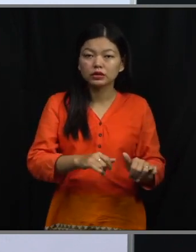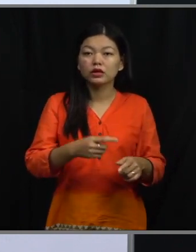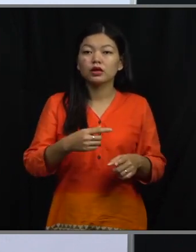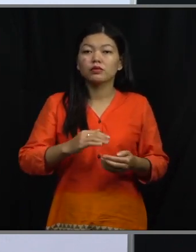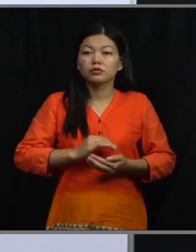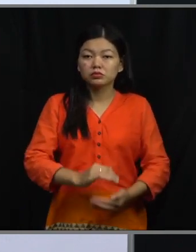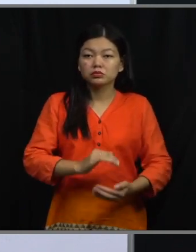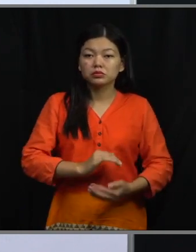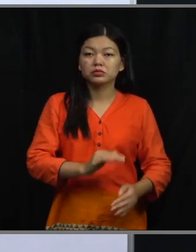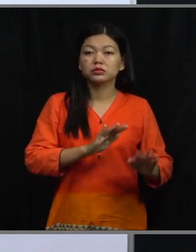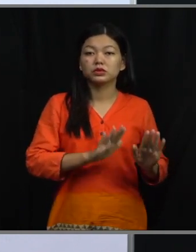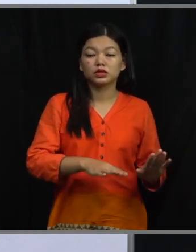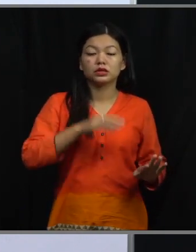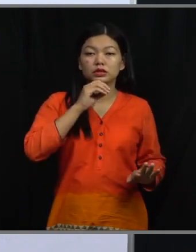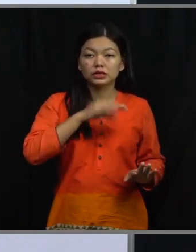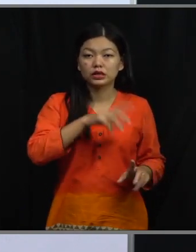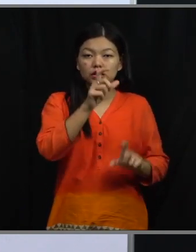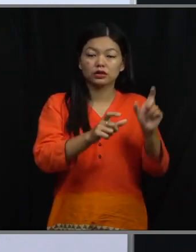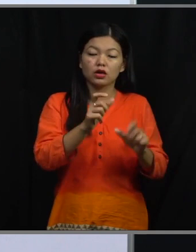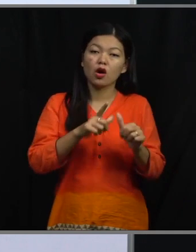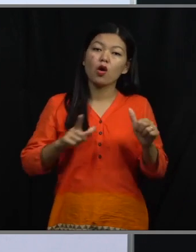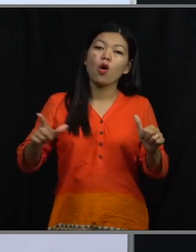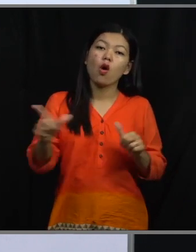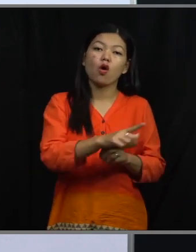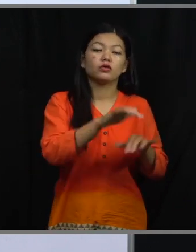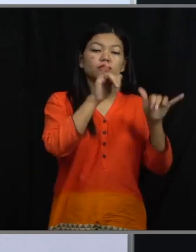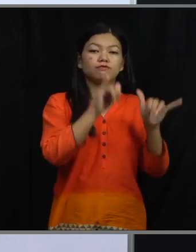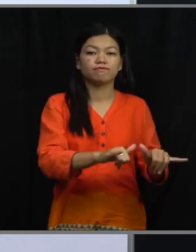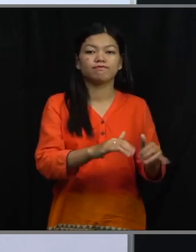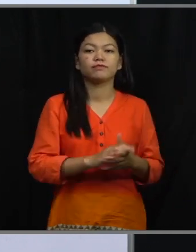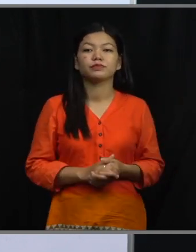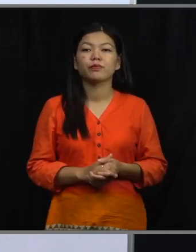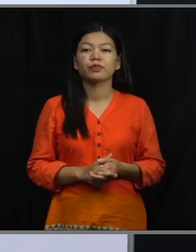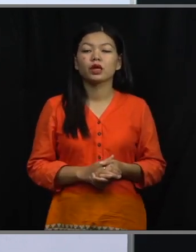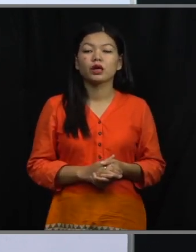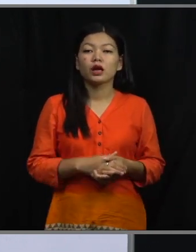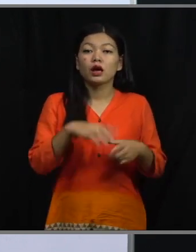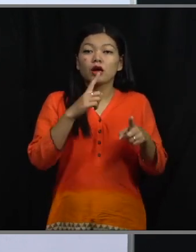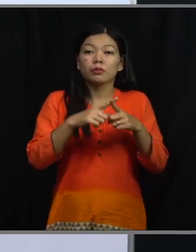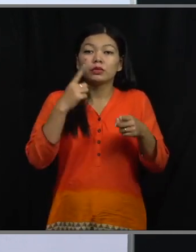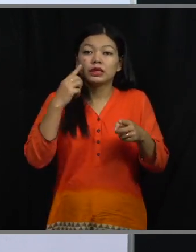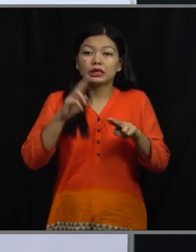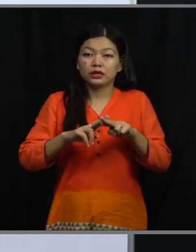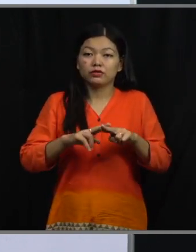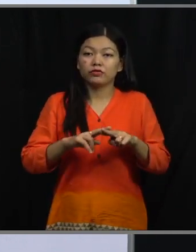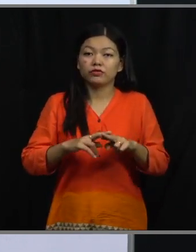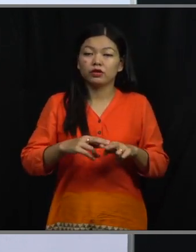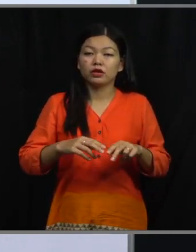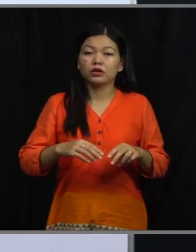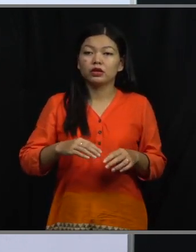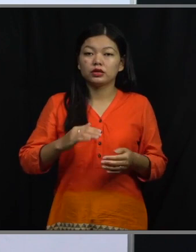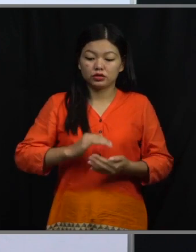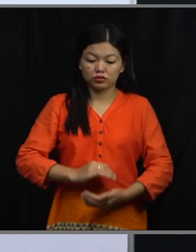if they earn something, they have to contribute the same to the family also, and in that way, okay, the